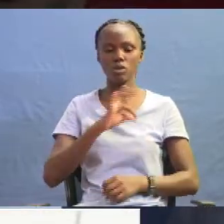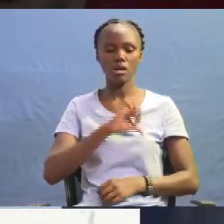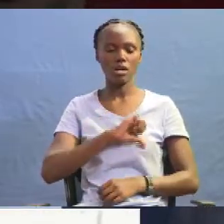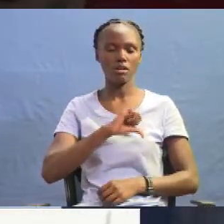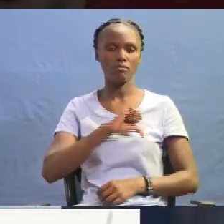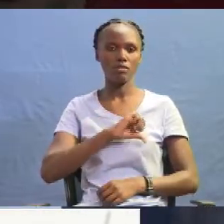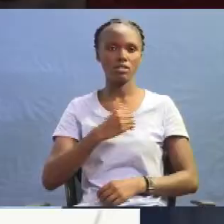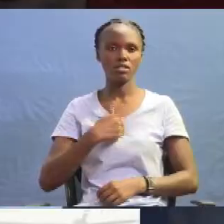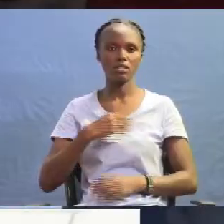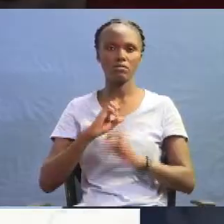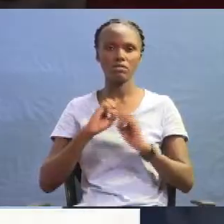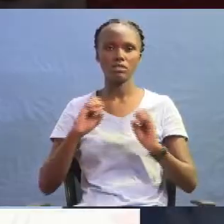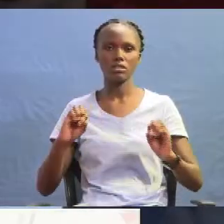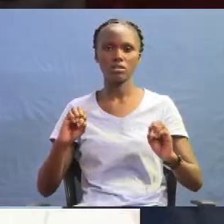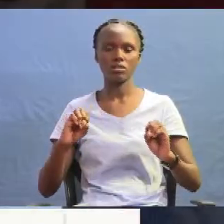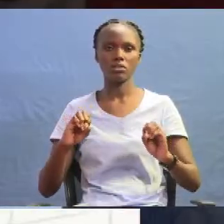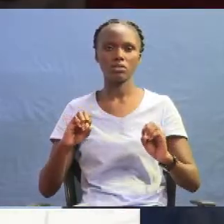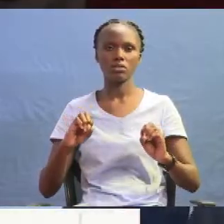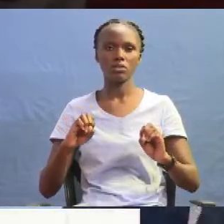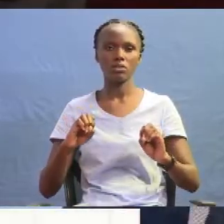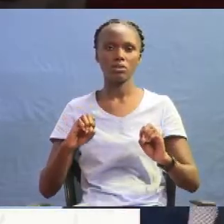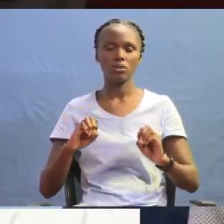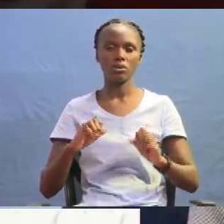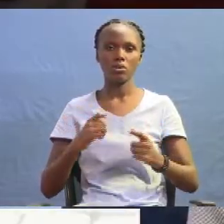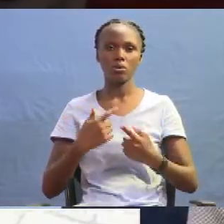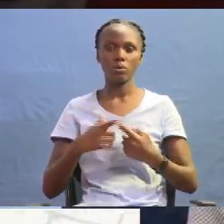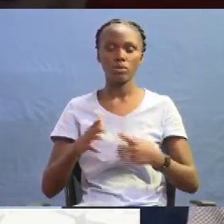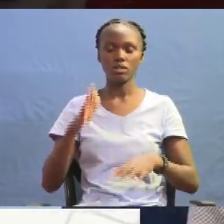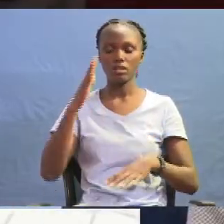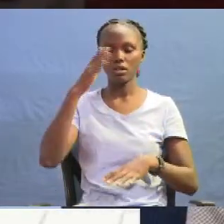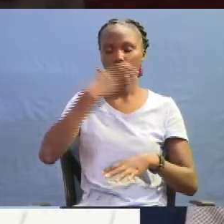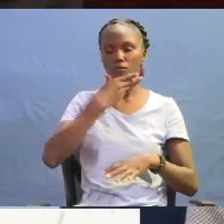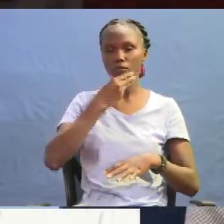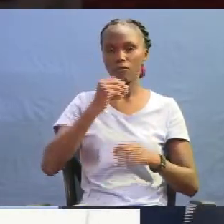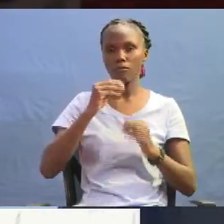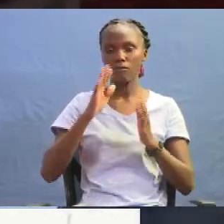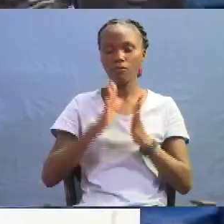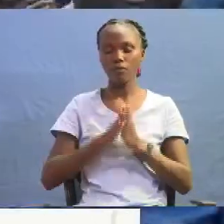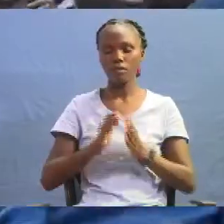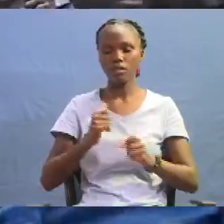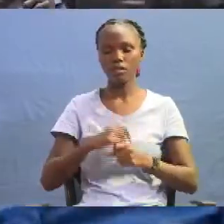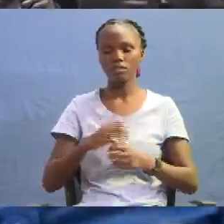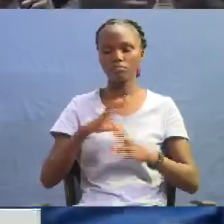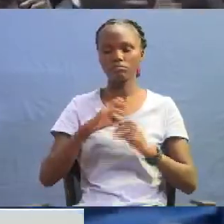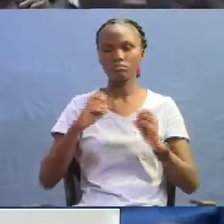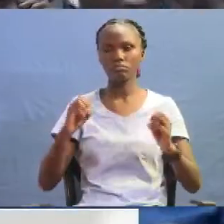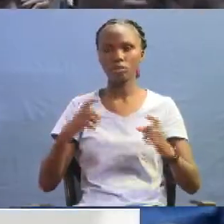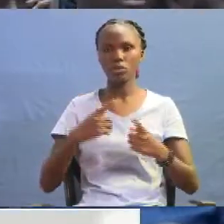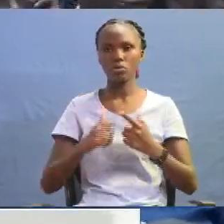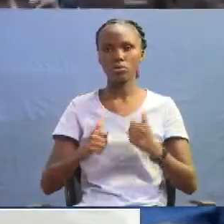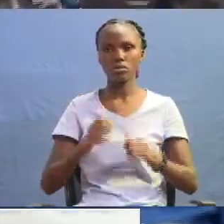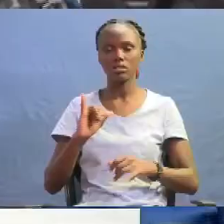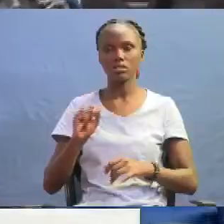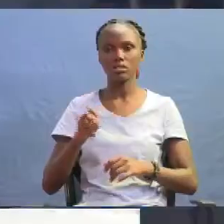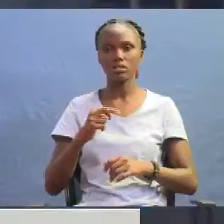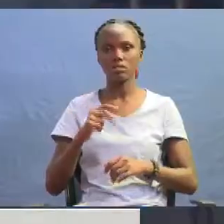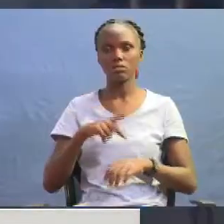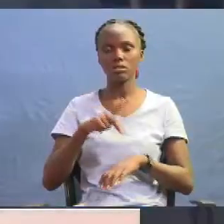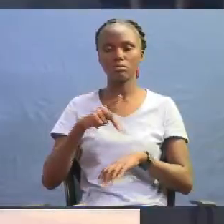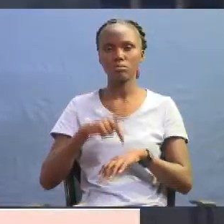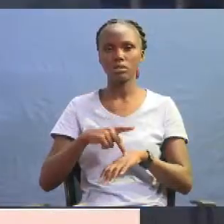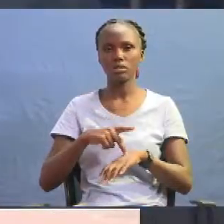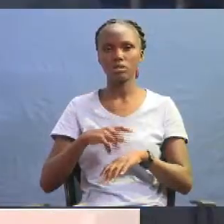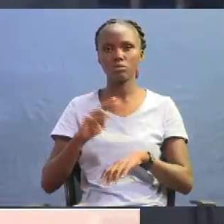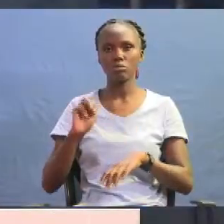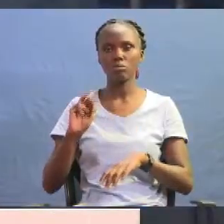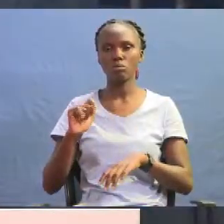that their father figure is not present. James Momanyi, principal of Moi High